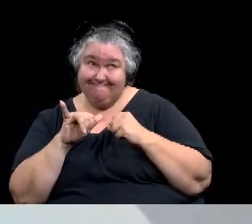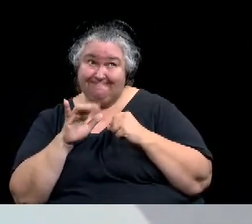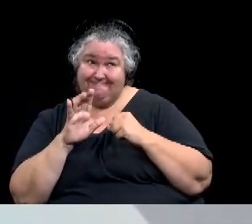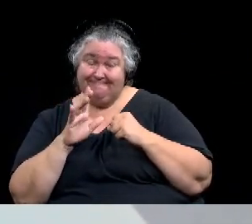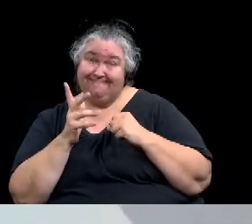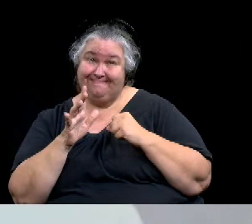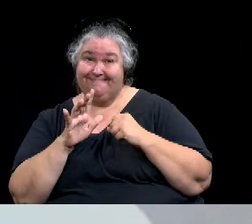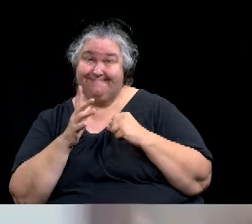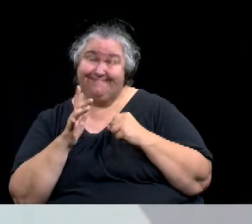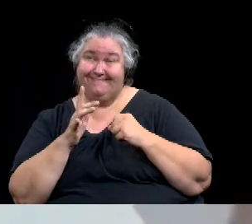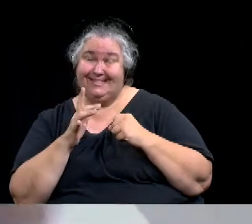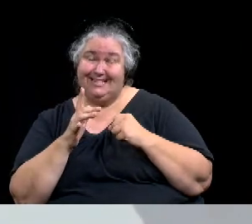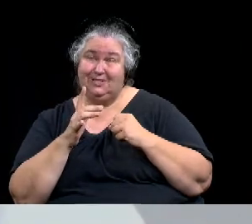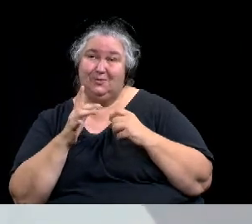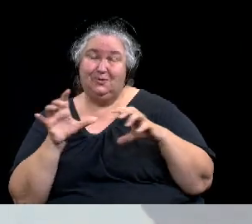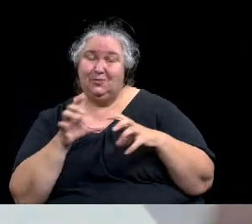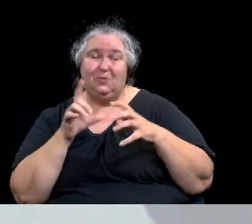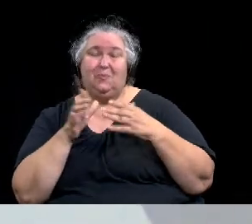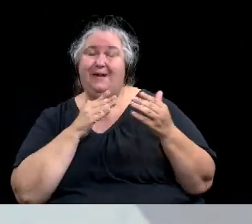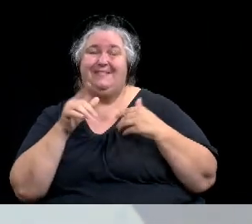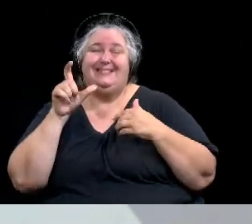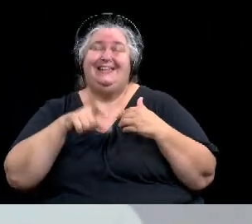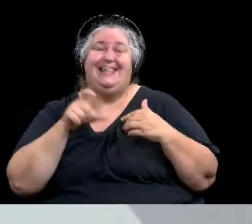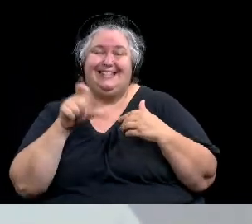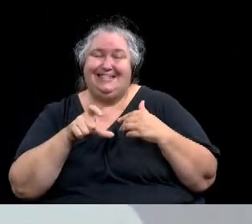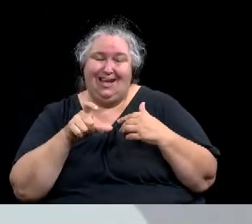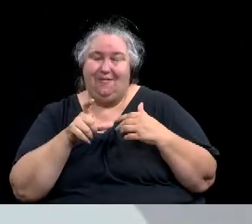taking additional measures, whatever is in the governor's